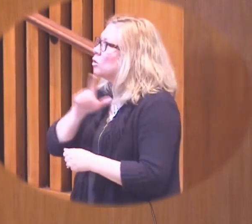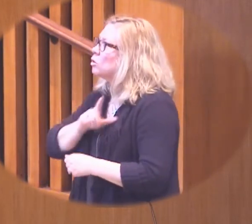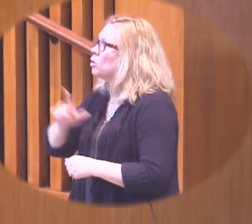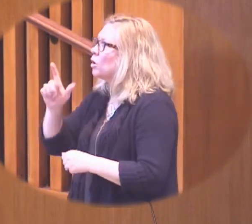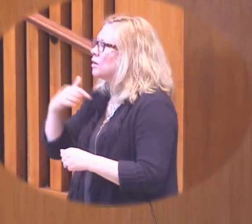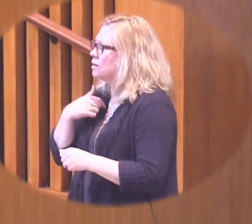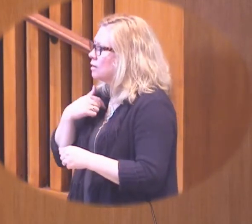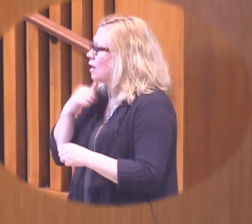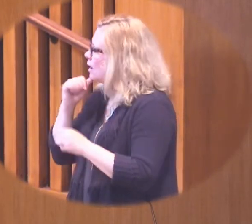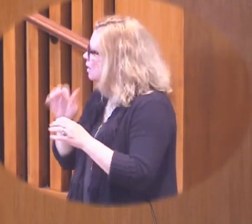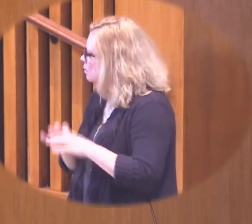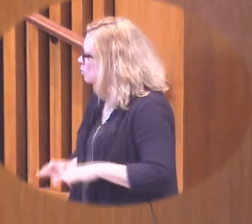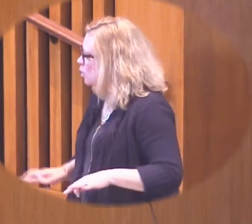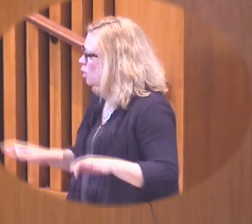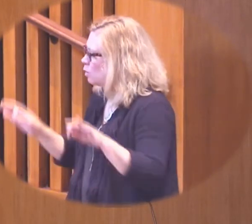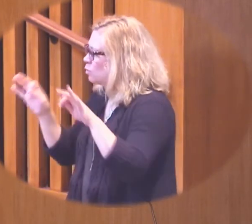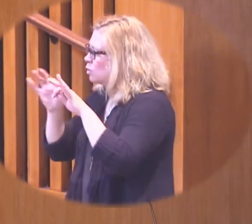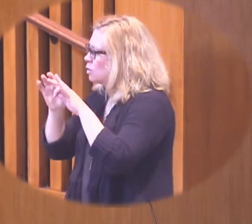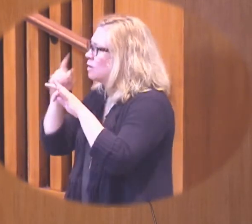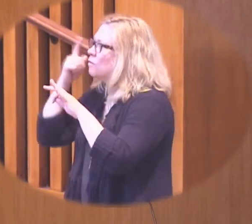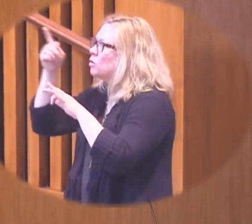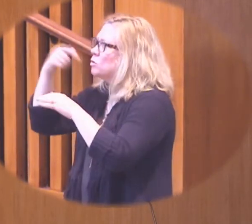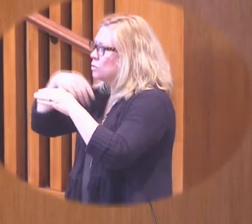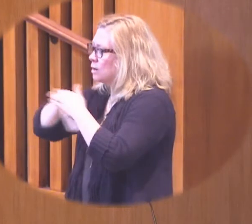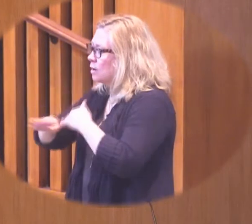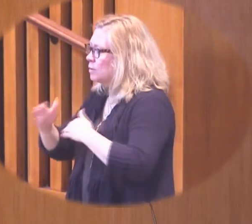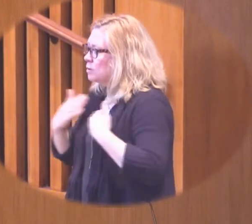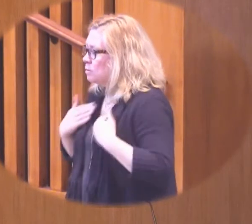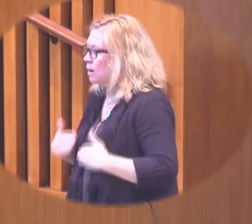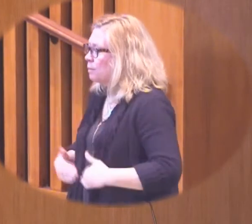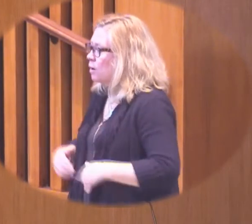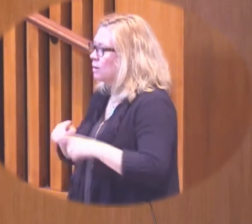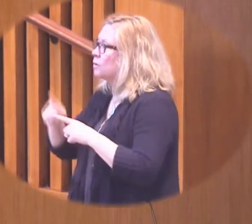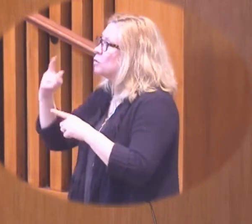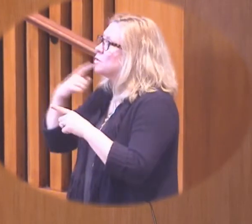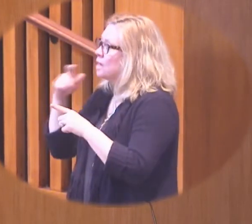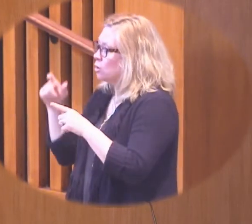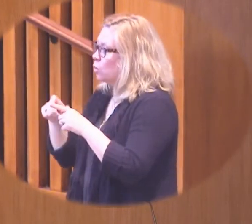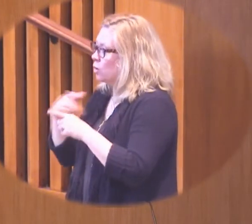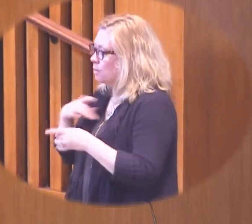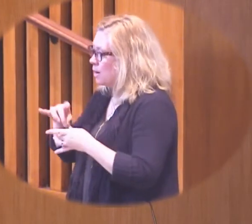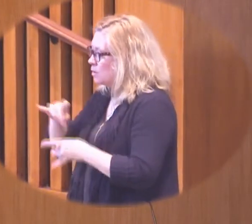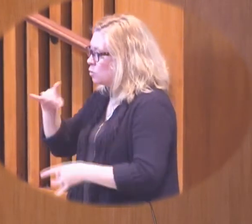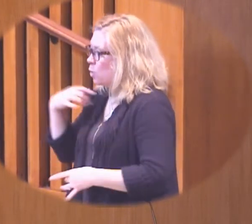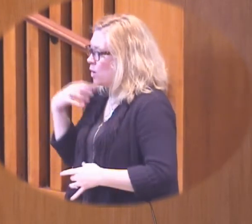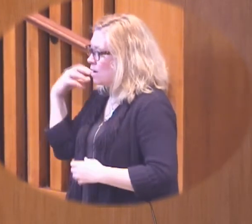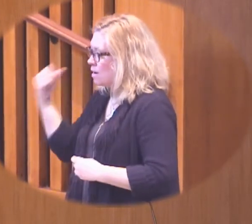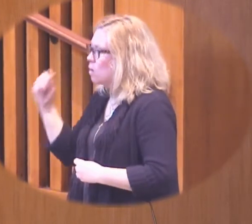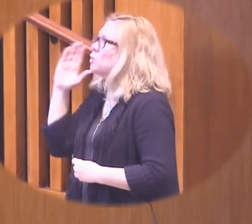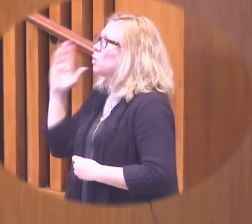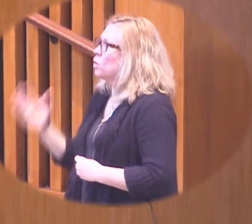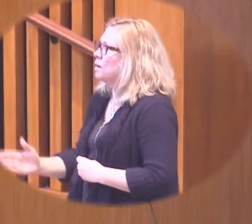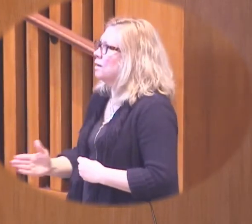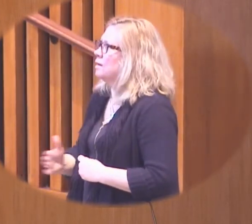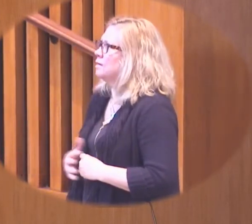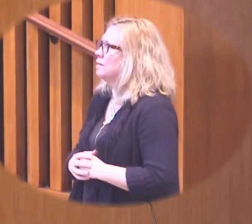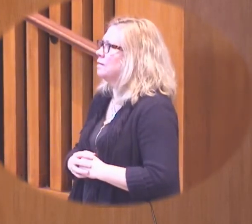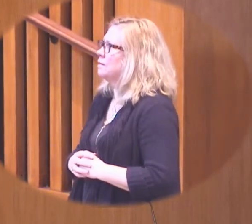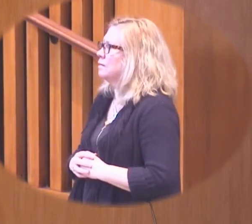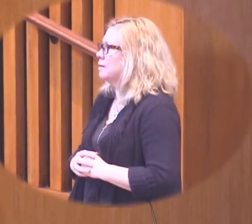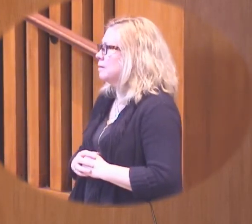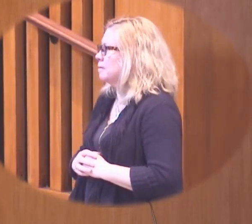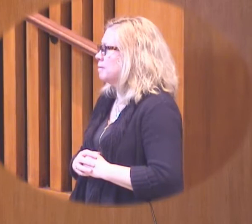I am not worthy you should enter under my roof, but only say the word, my soul shall be healed.